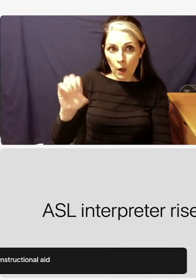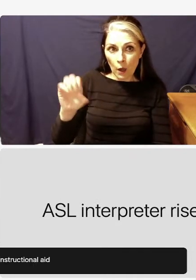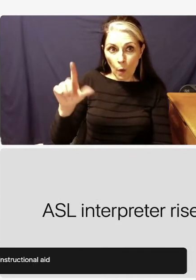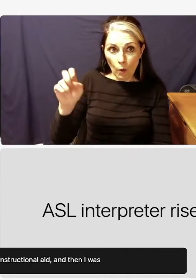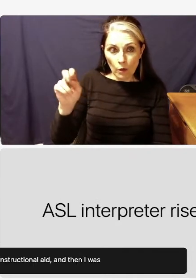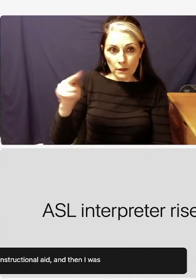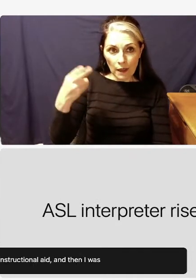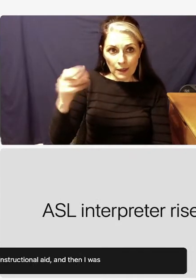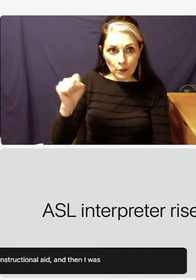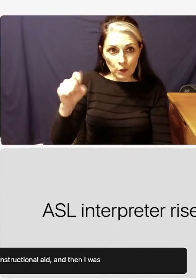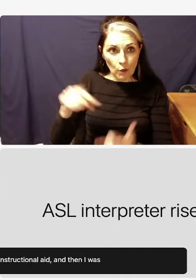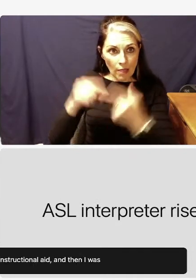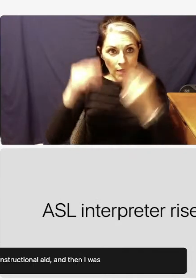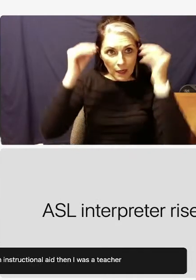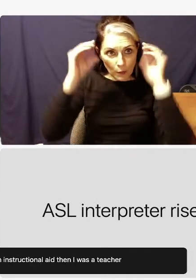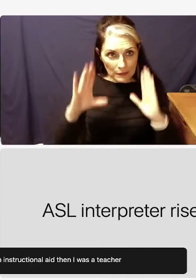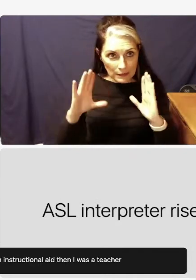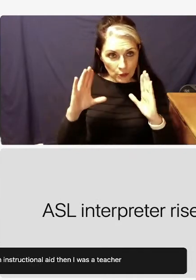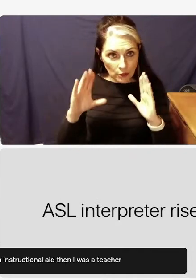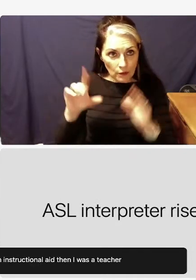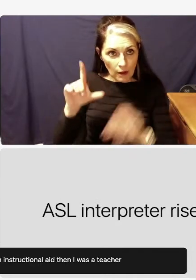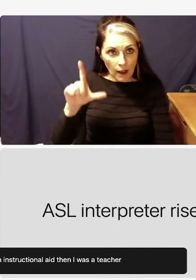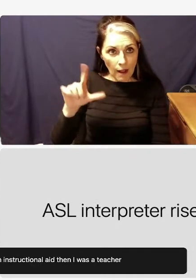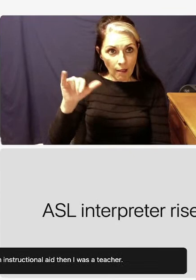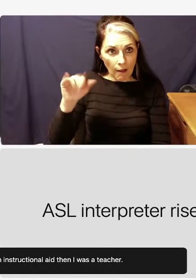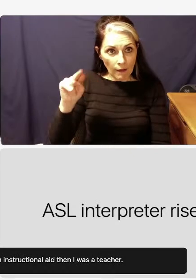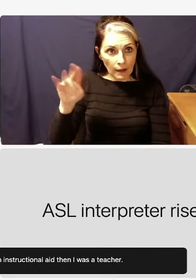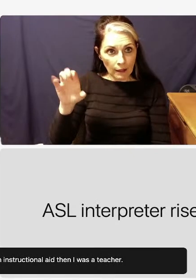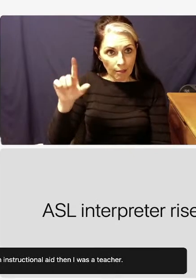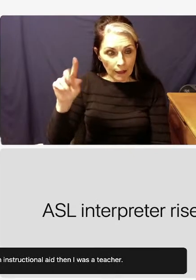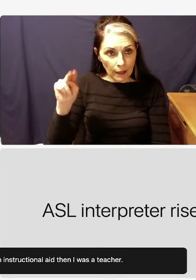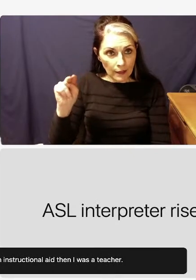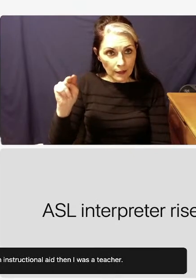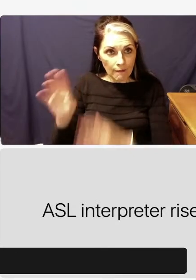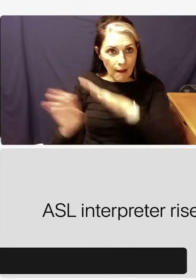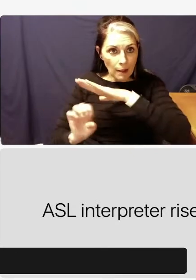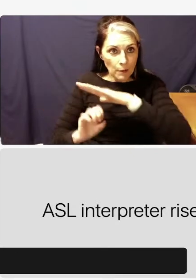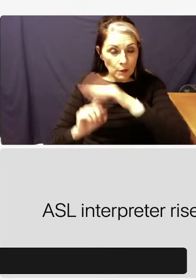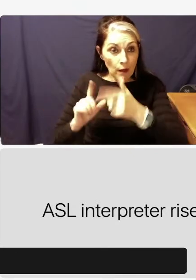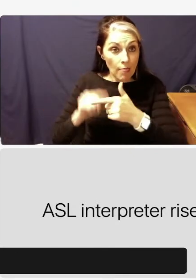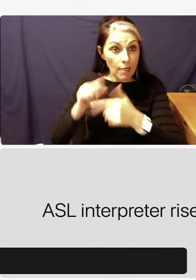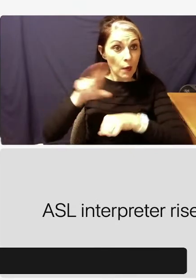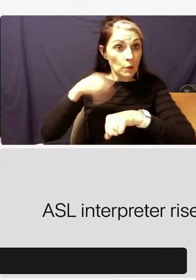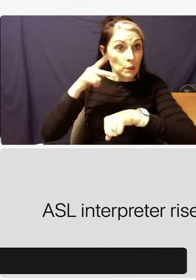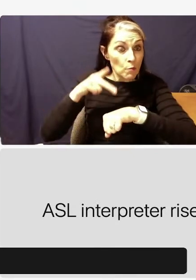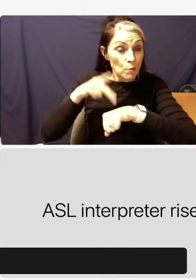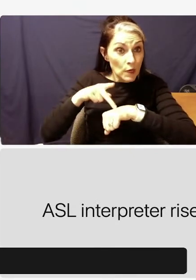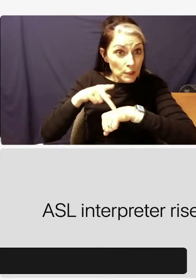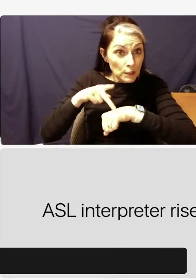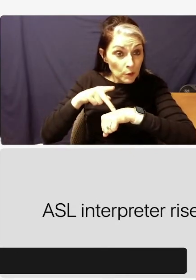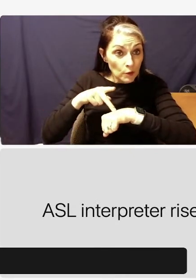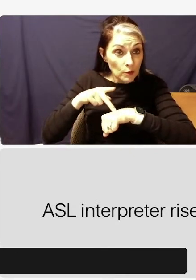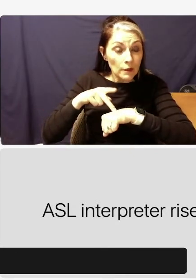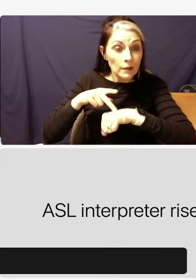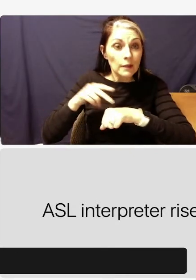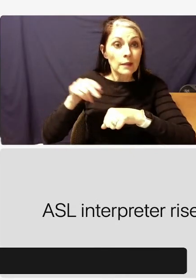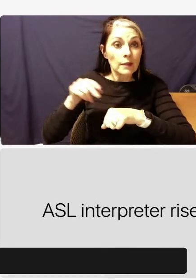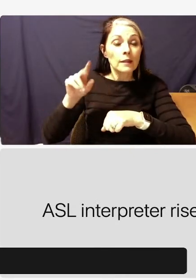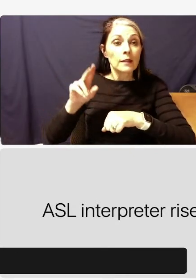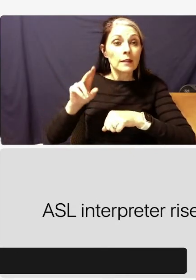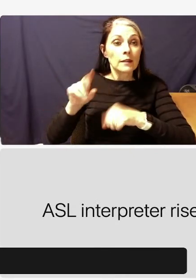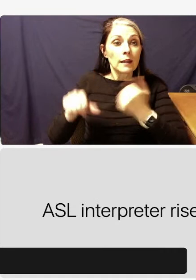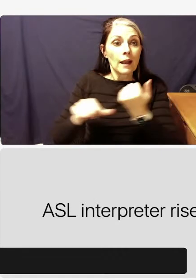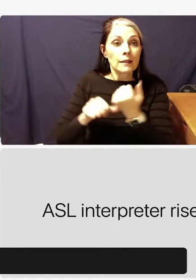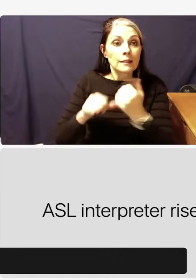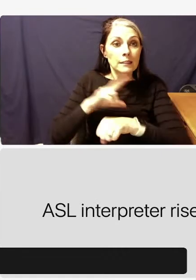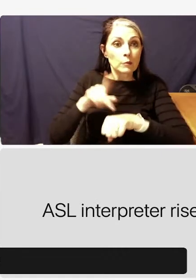teacher at lincoln elementary school and then i was a principal um assistant principal and a